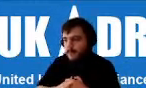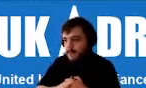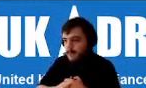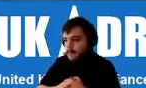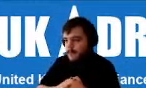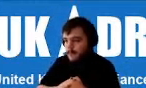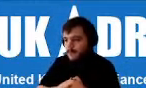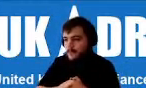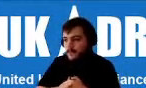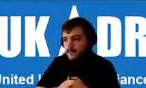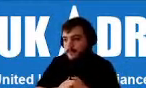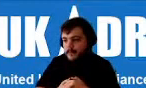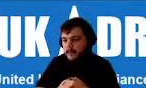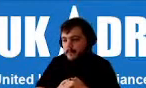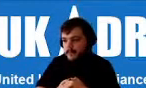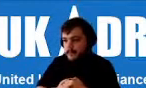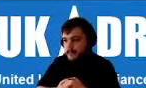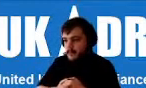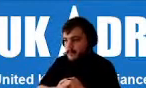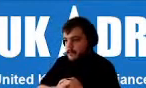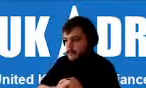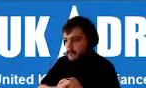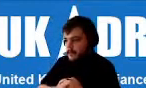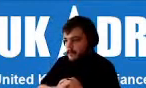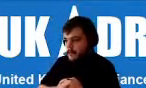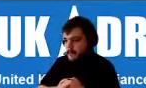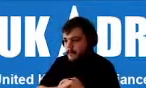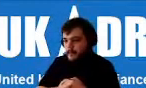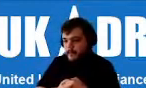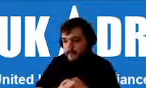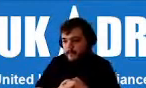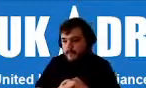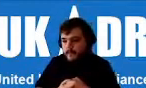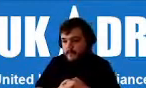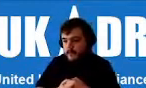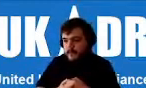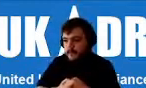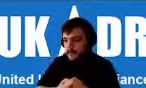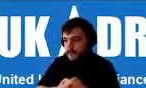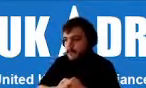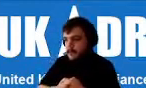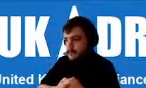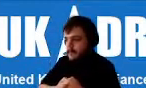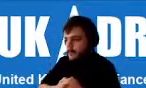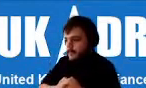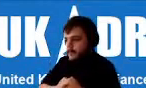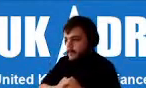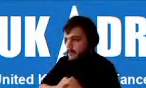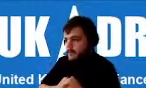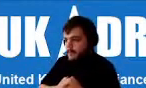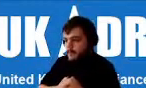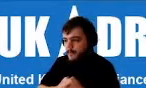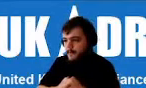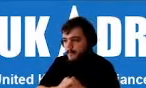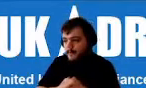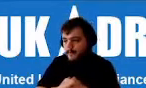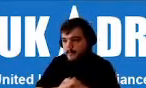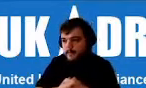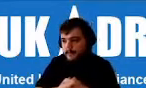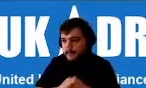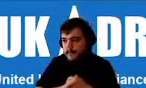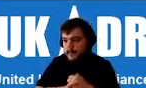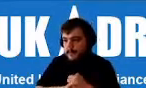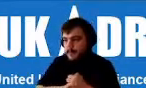devastate crops all over the world and so on. On the other hand, the probability of it is not very high. The chance it will happen in the lifetime